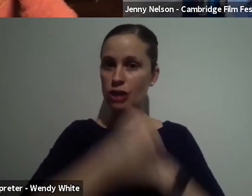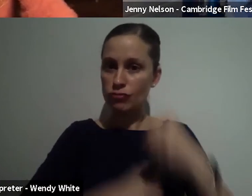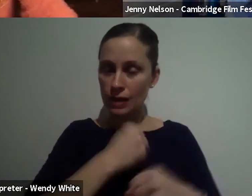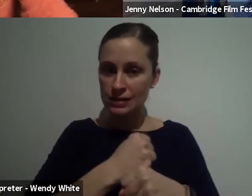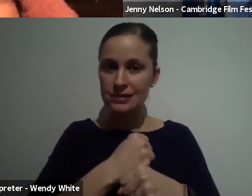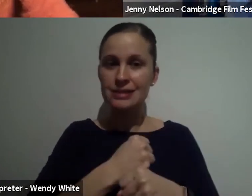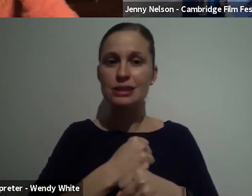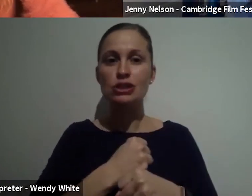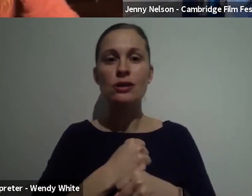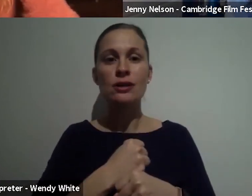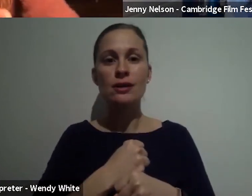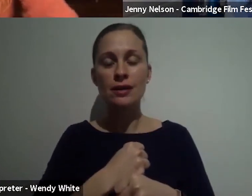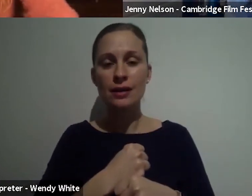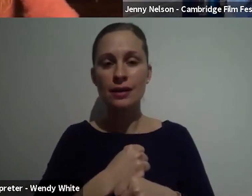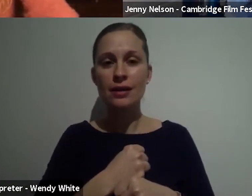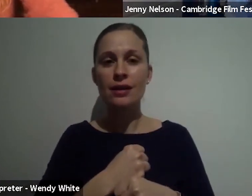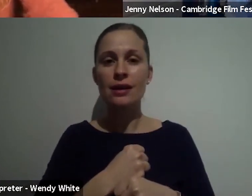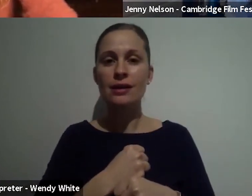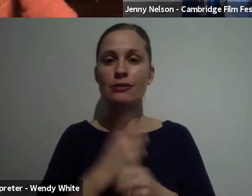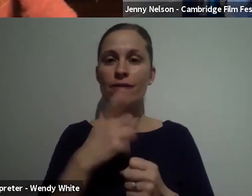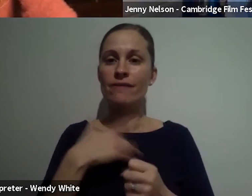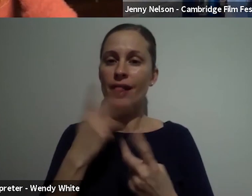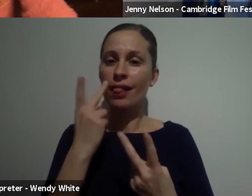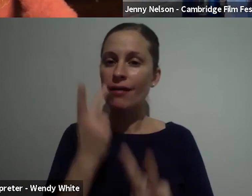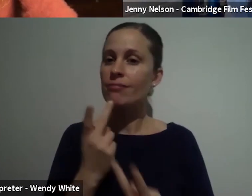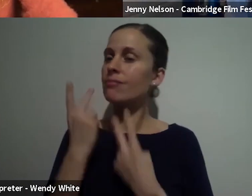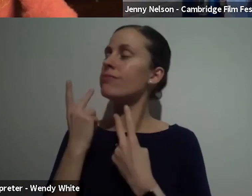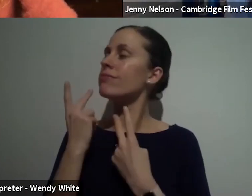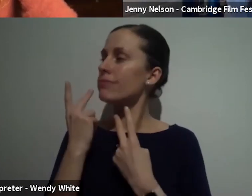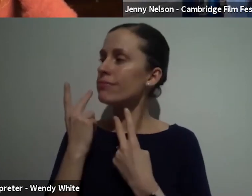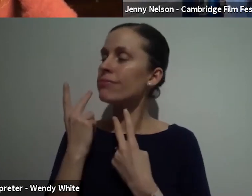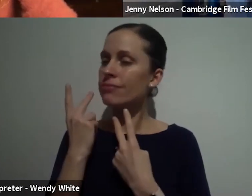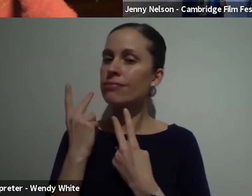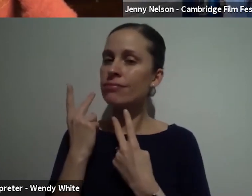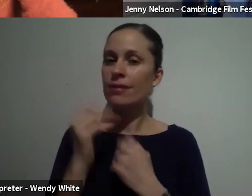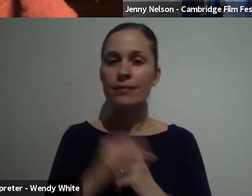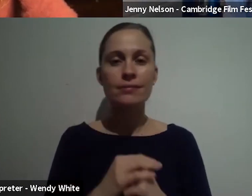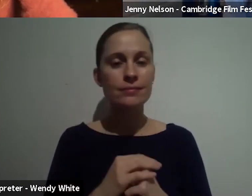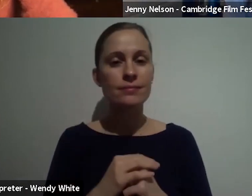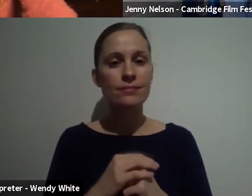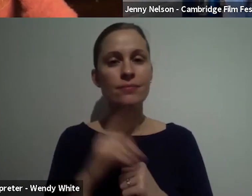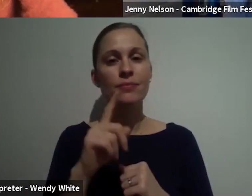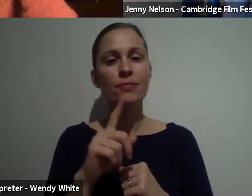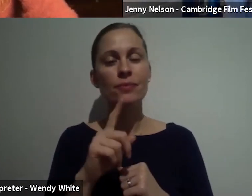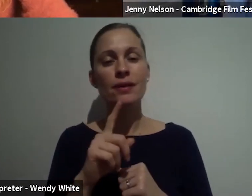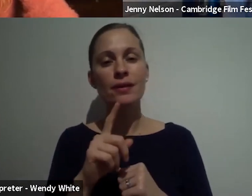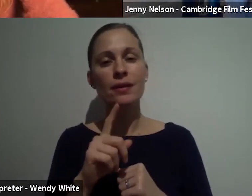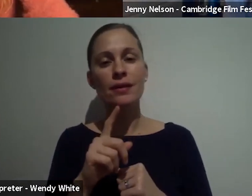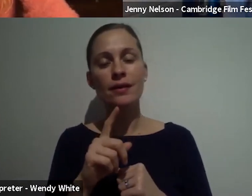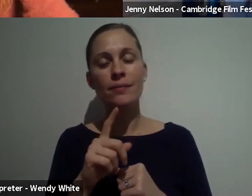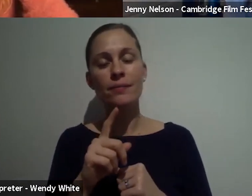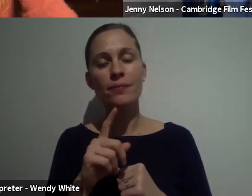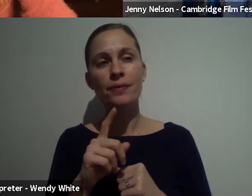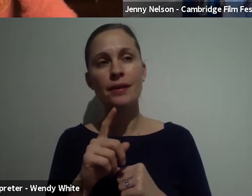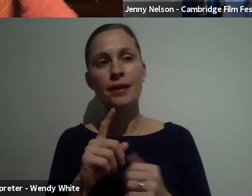towards all these nostalgic elements you were mentioning, and also because I think we live a